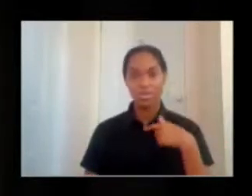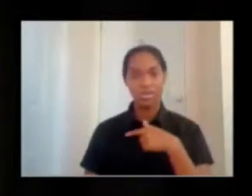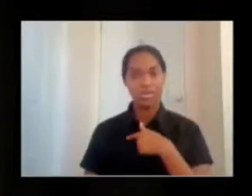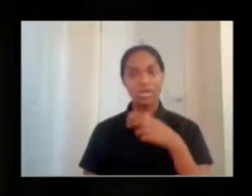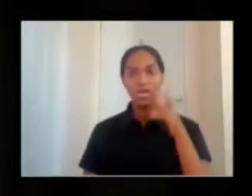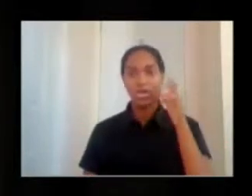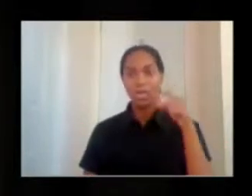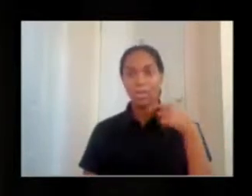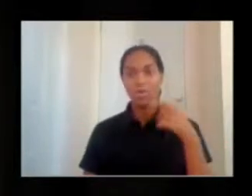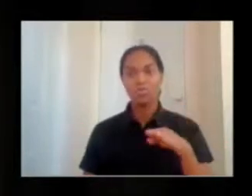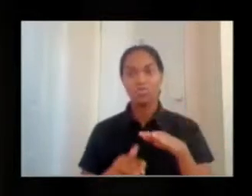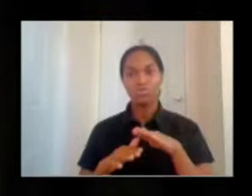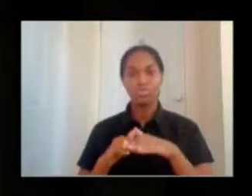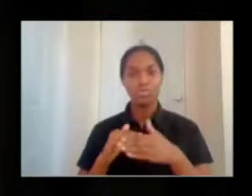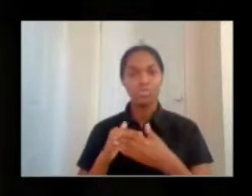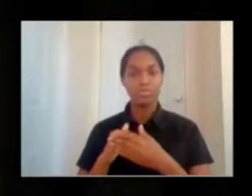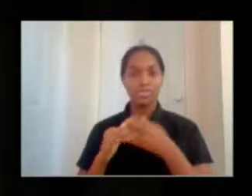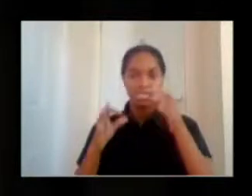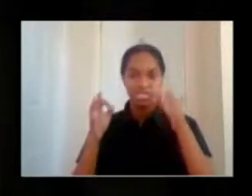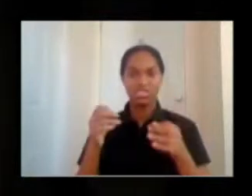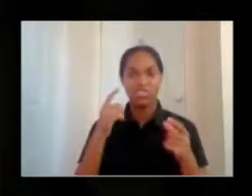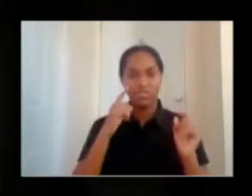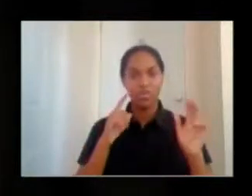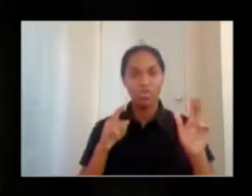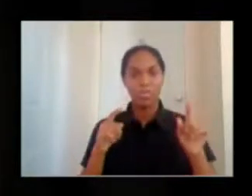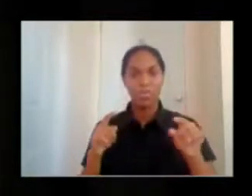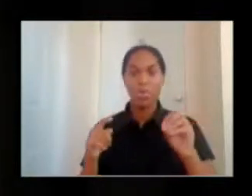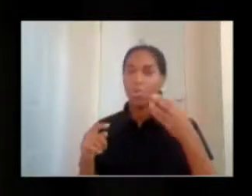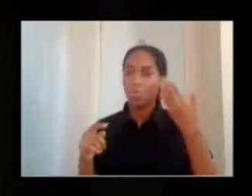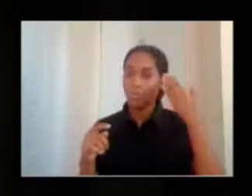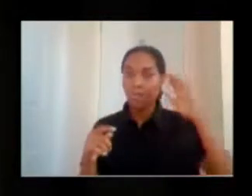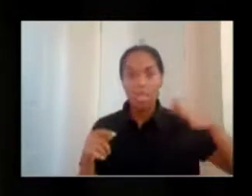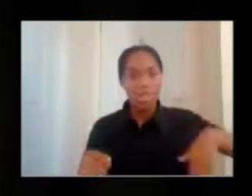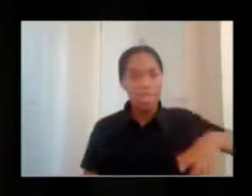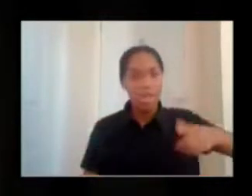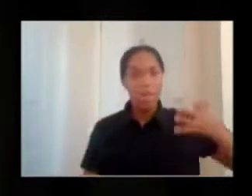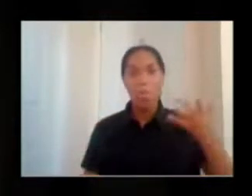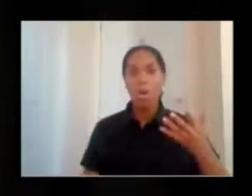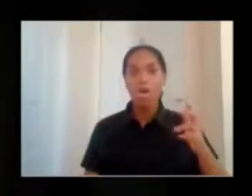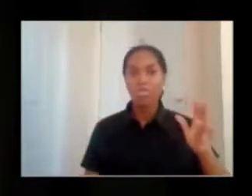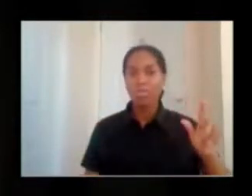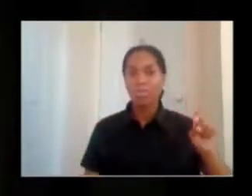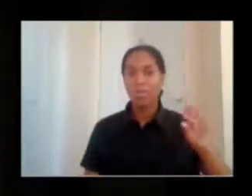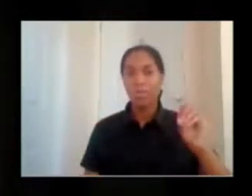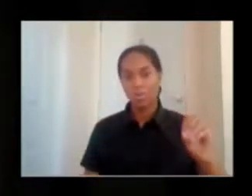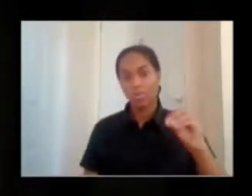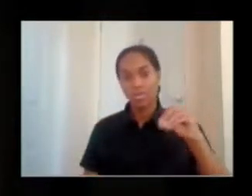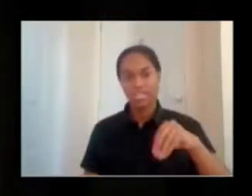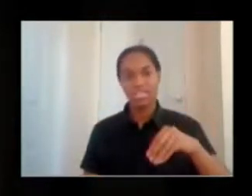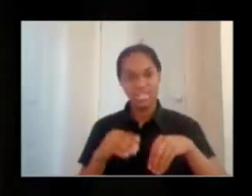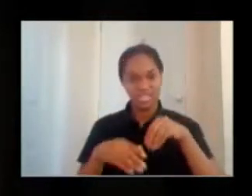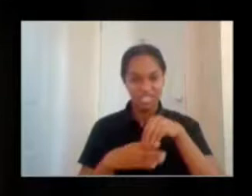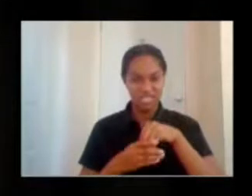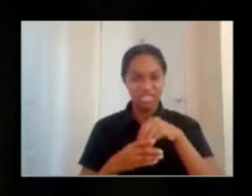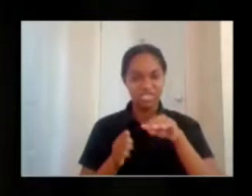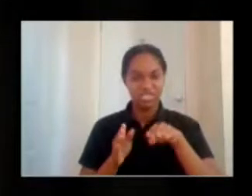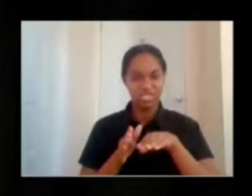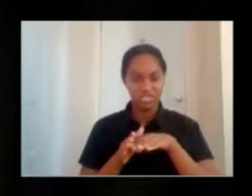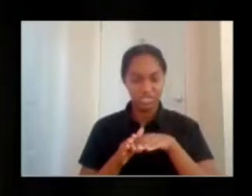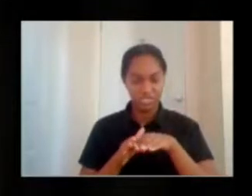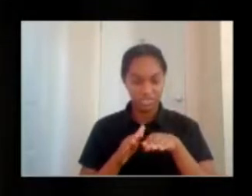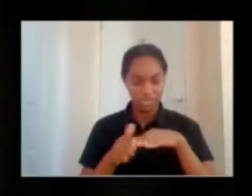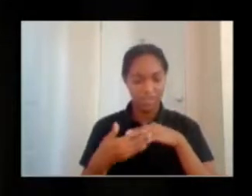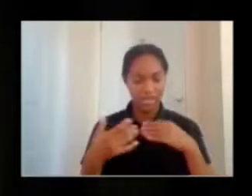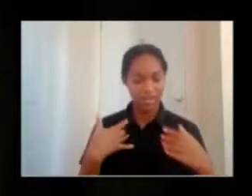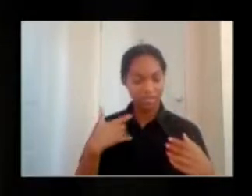decision to go for 3.0, and then we don't know yet, what actually 3.0 Jamaican has in mind, right? It could be,